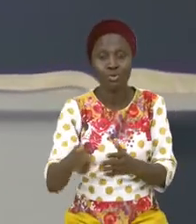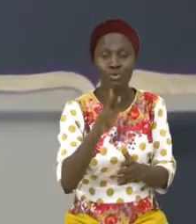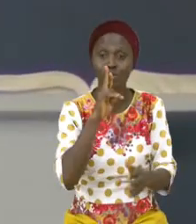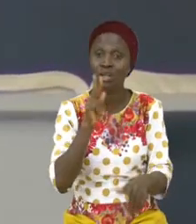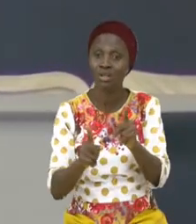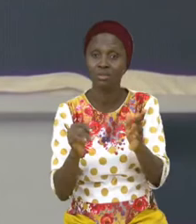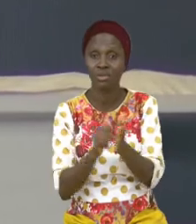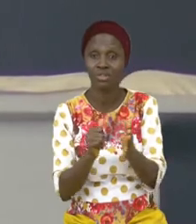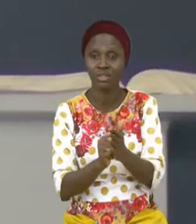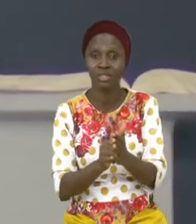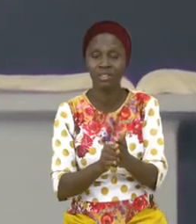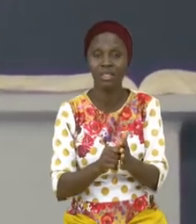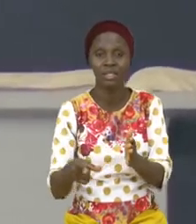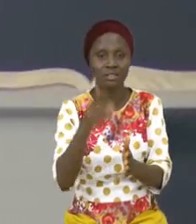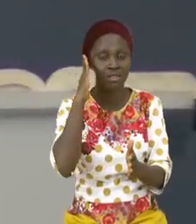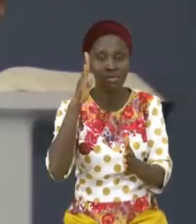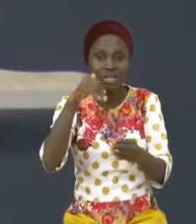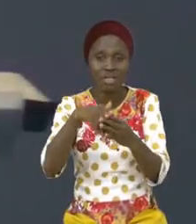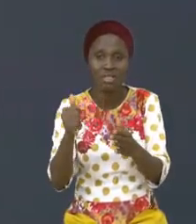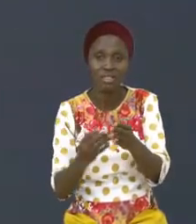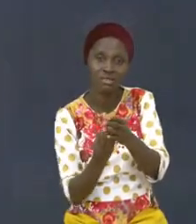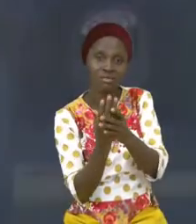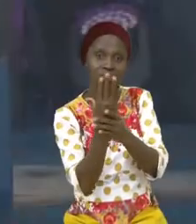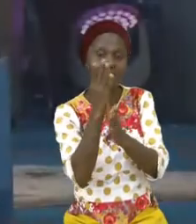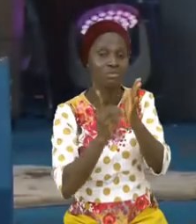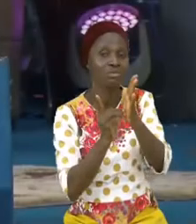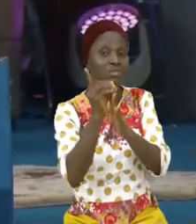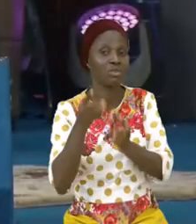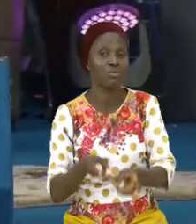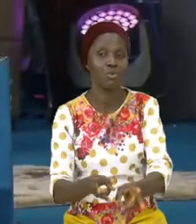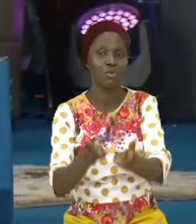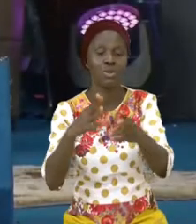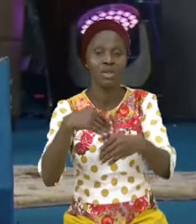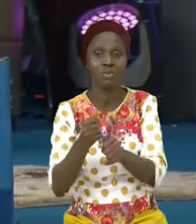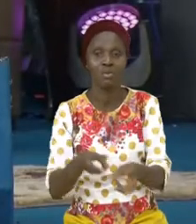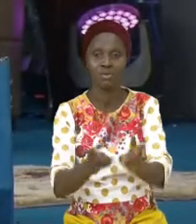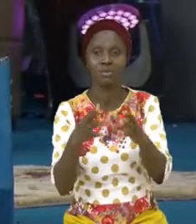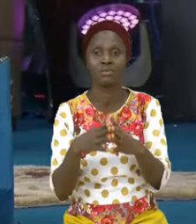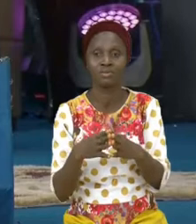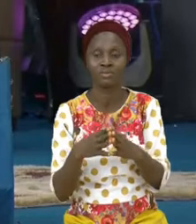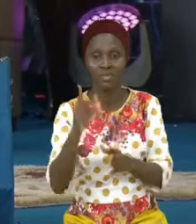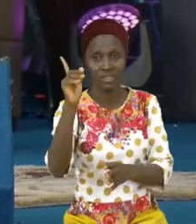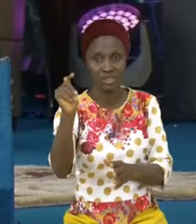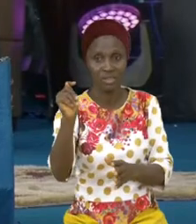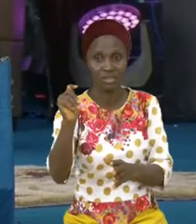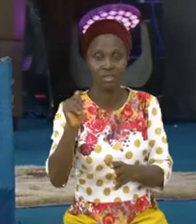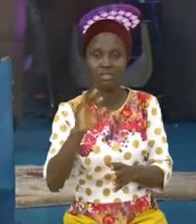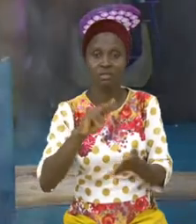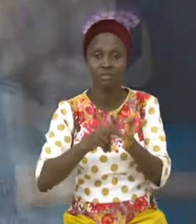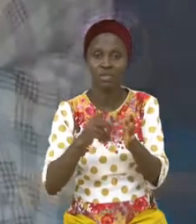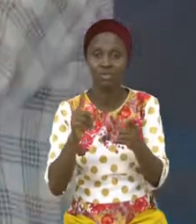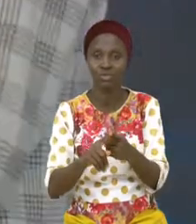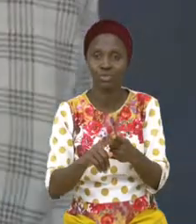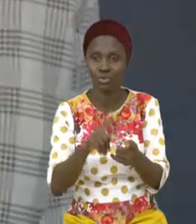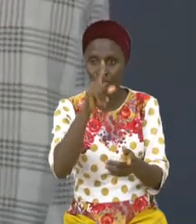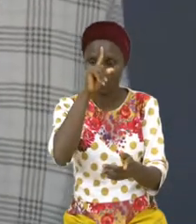dynamic way the wage on the lord chief there is to trust the lord those are